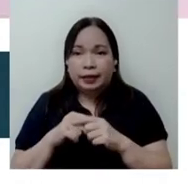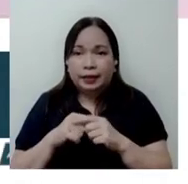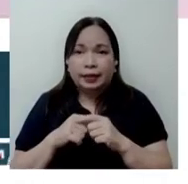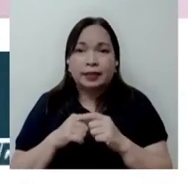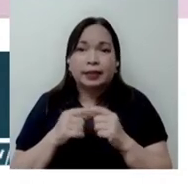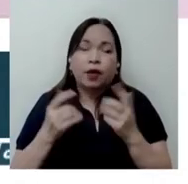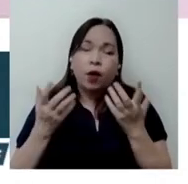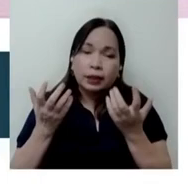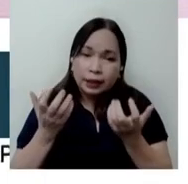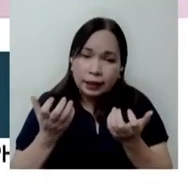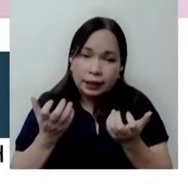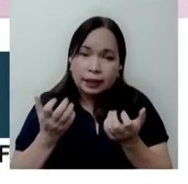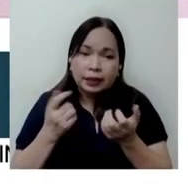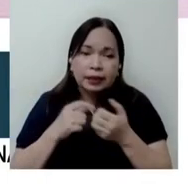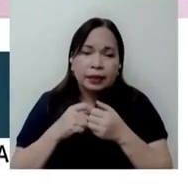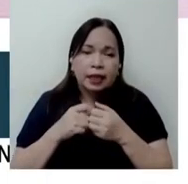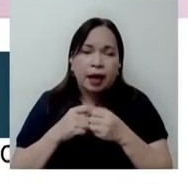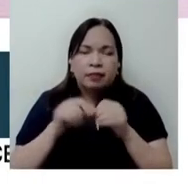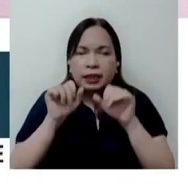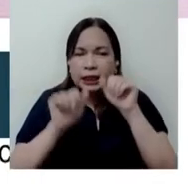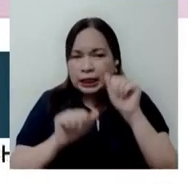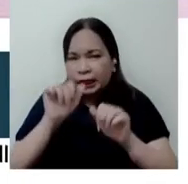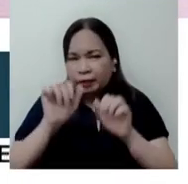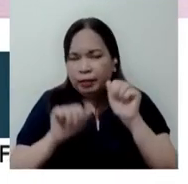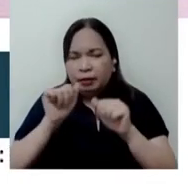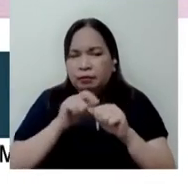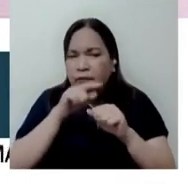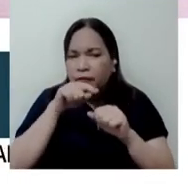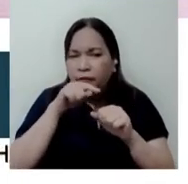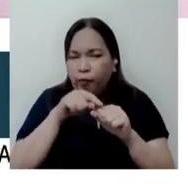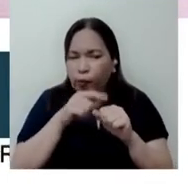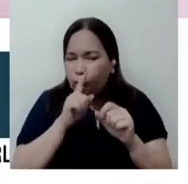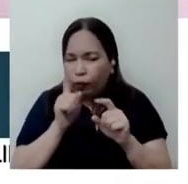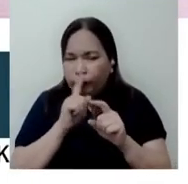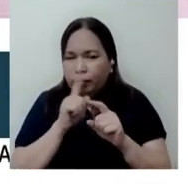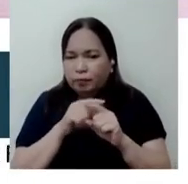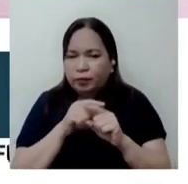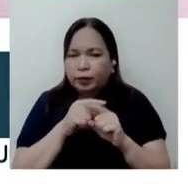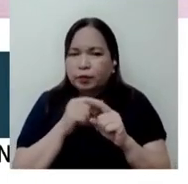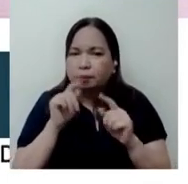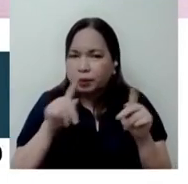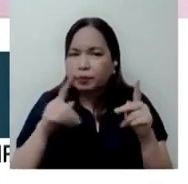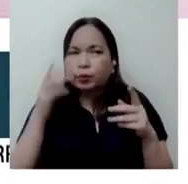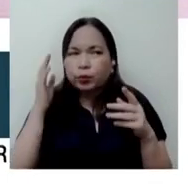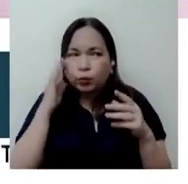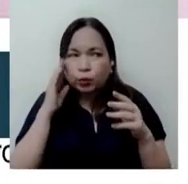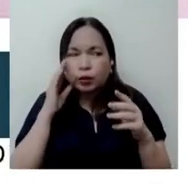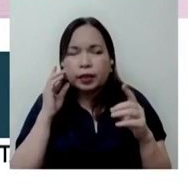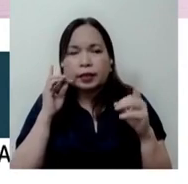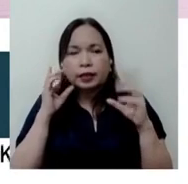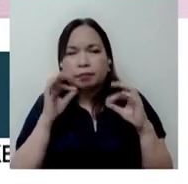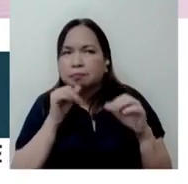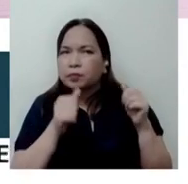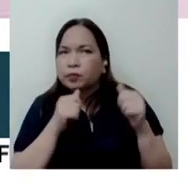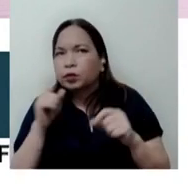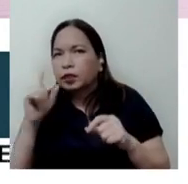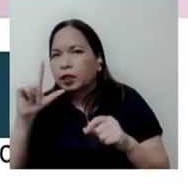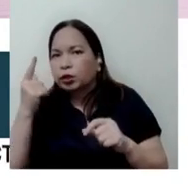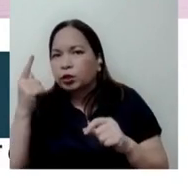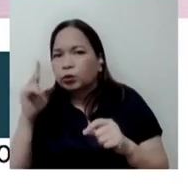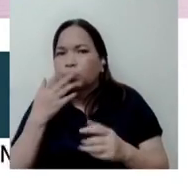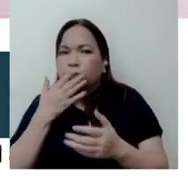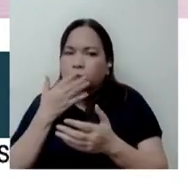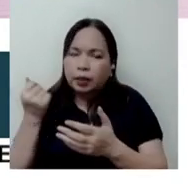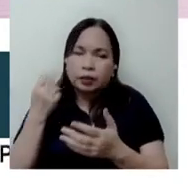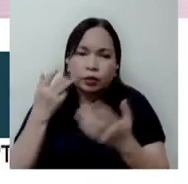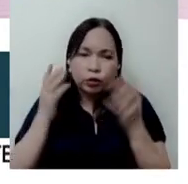a rating system into that. That's a good one. Public now will be able to rate, okay, which LGU did I have the best service, or